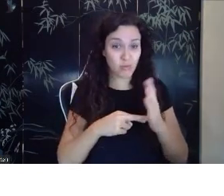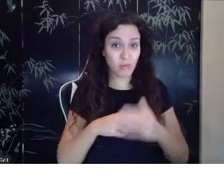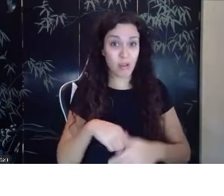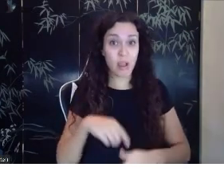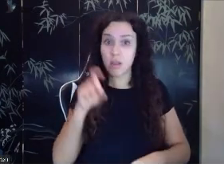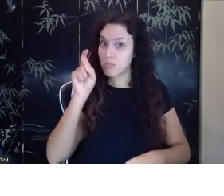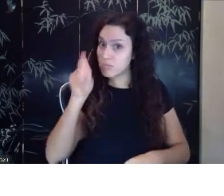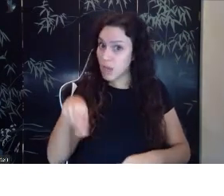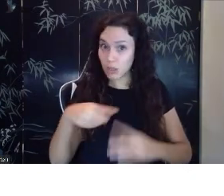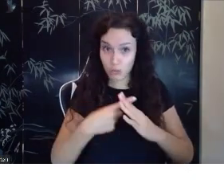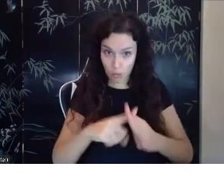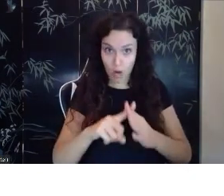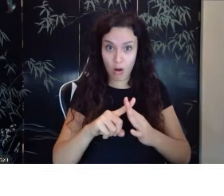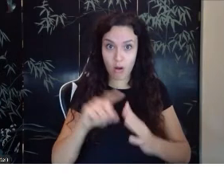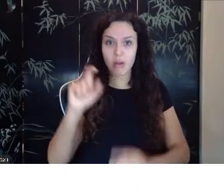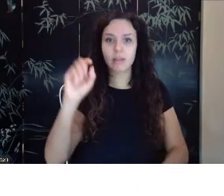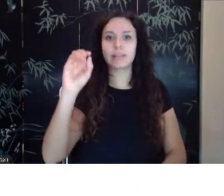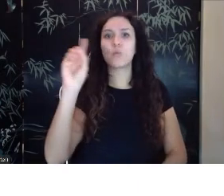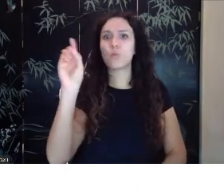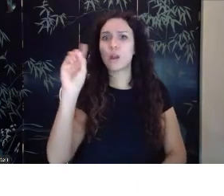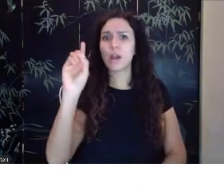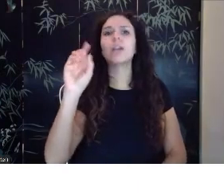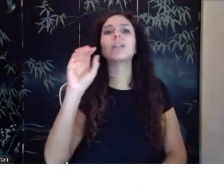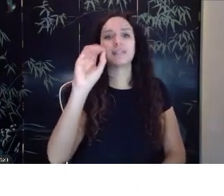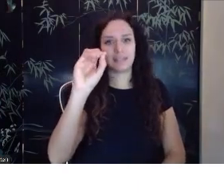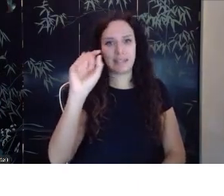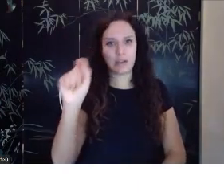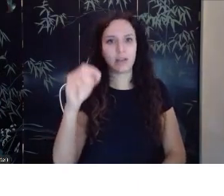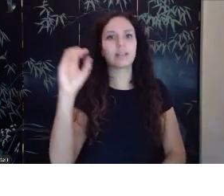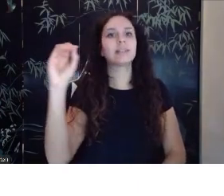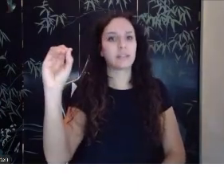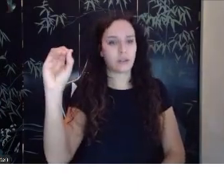have to be followed. It must start at 0, 0,